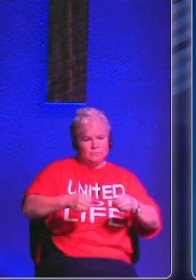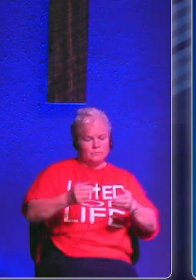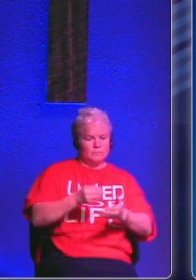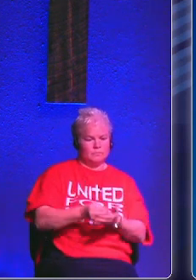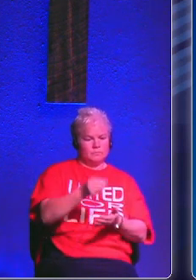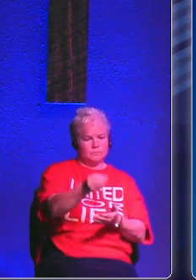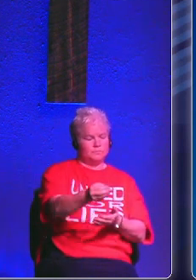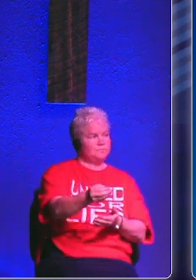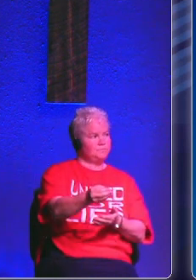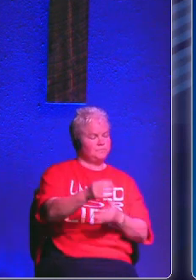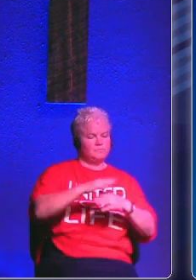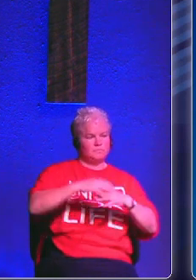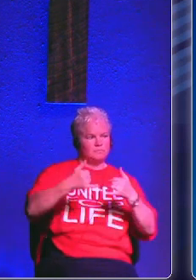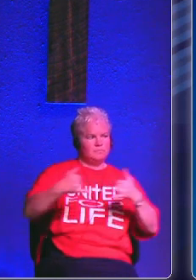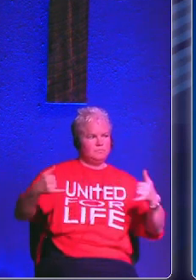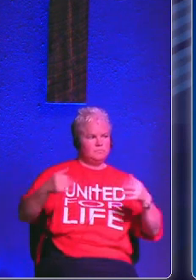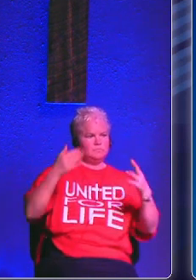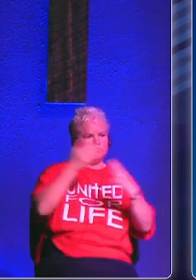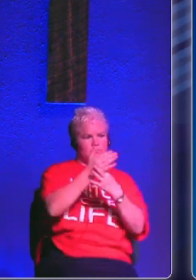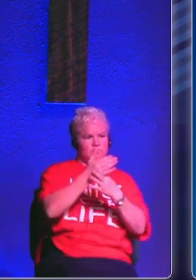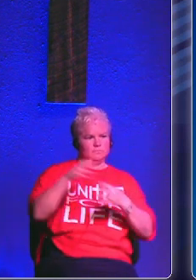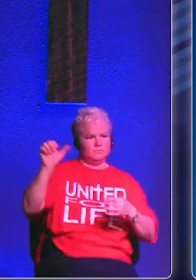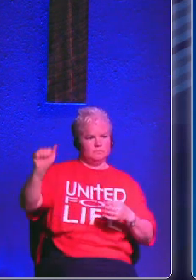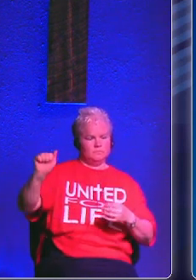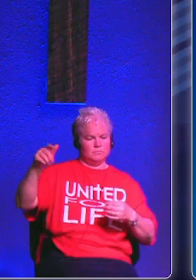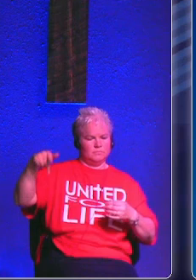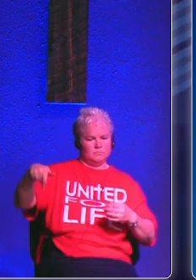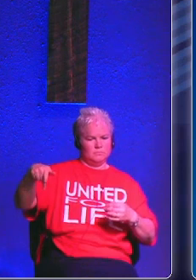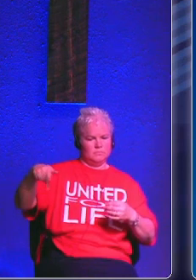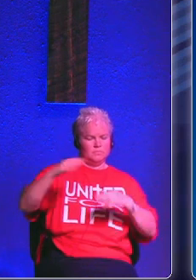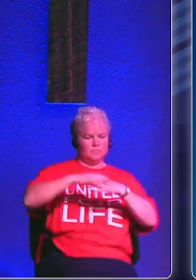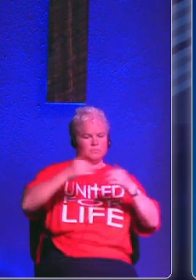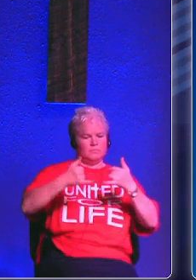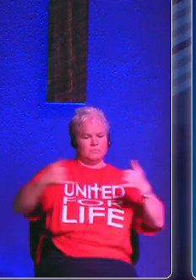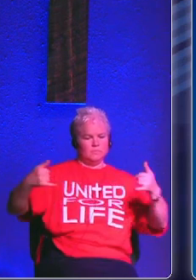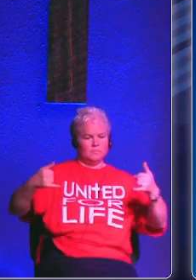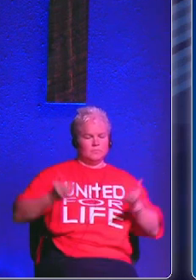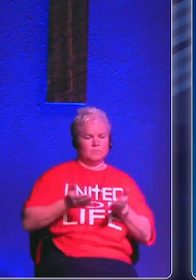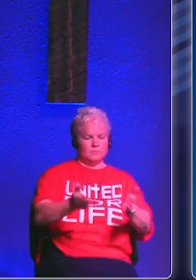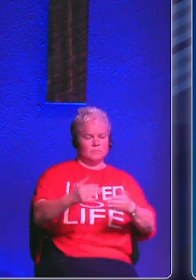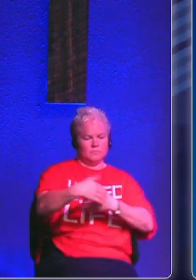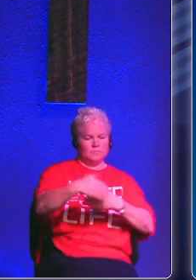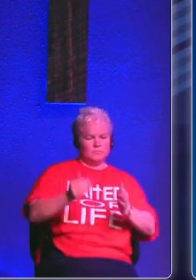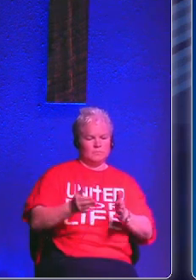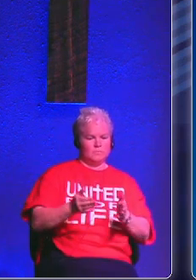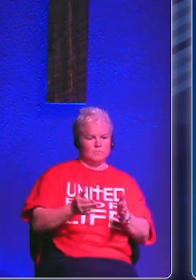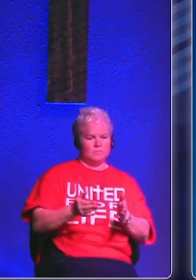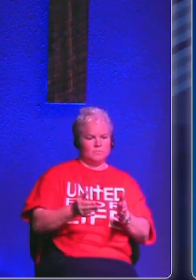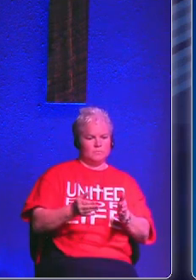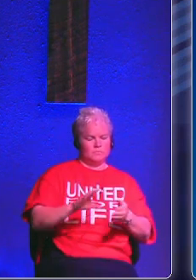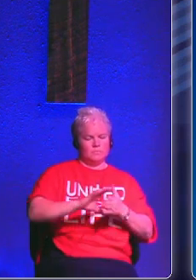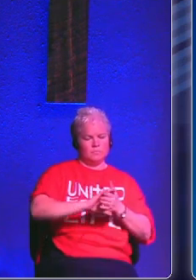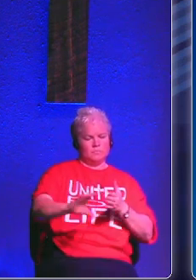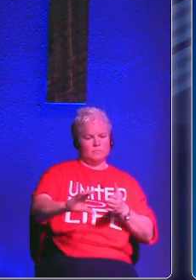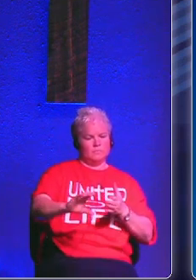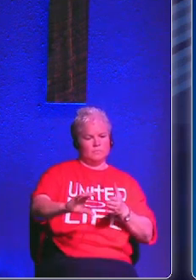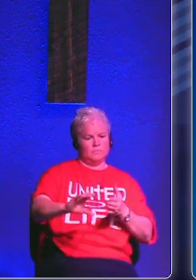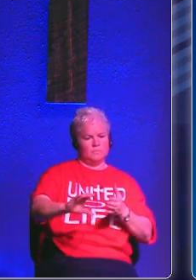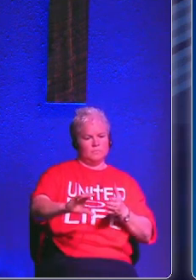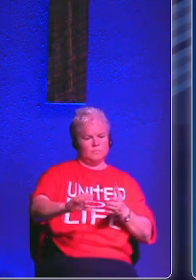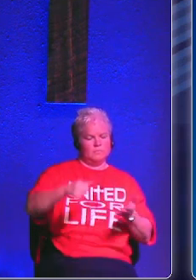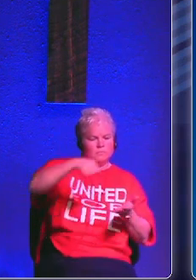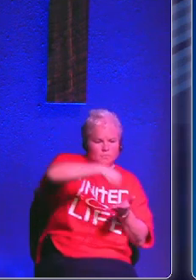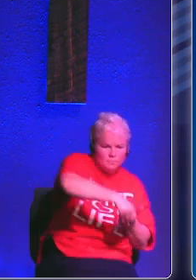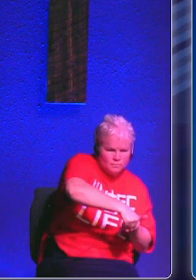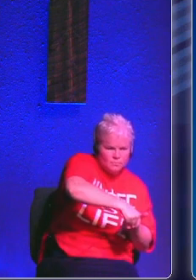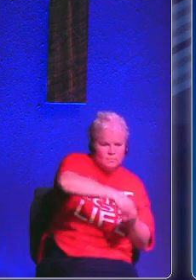giving. You can do it online through our app or just online. You can do the giving boxes. You can mail it. Giving is an amazing